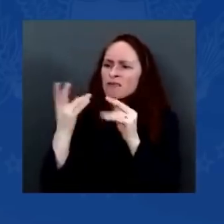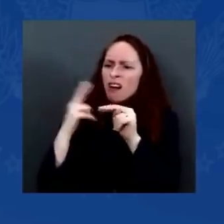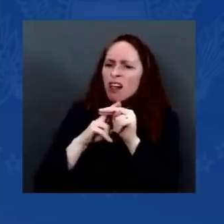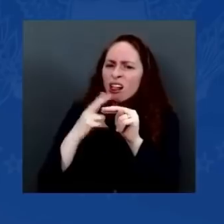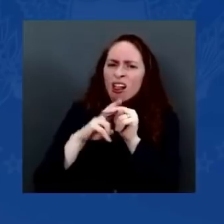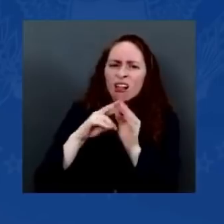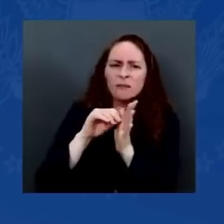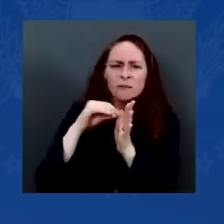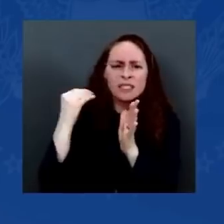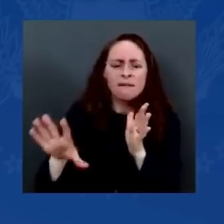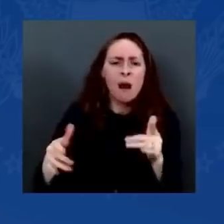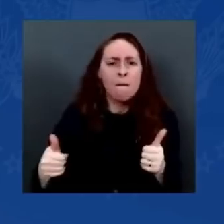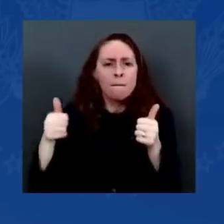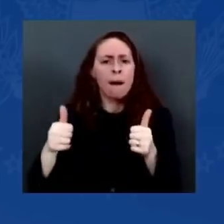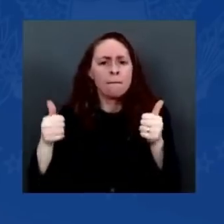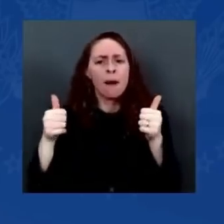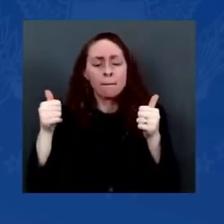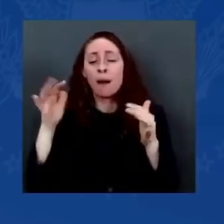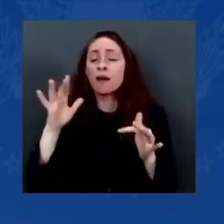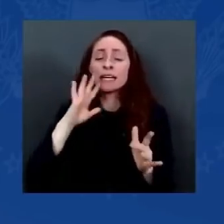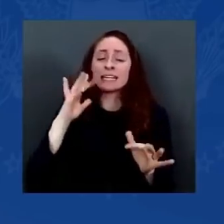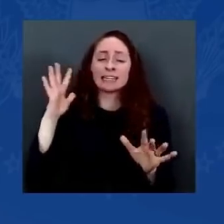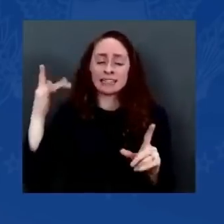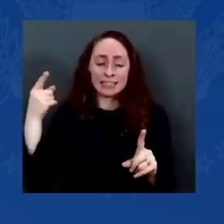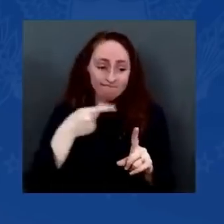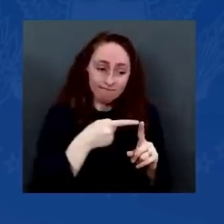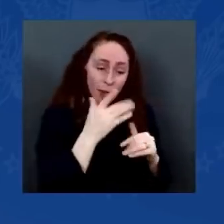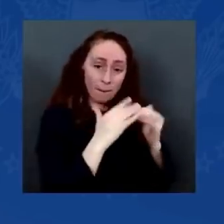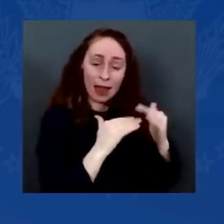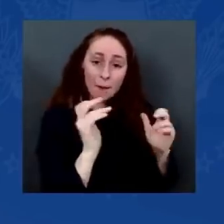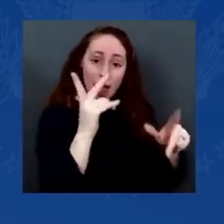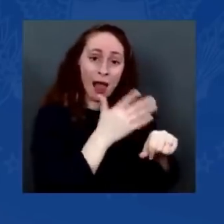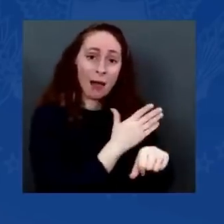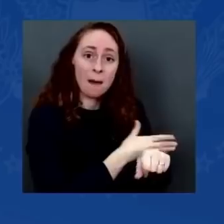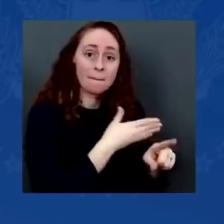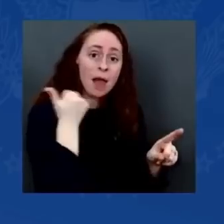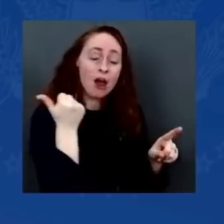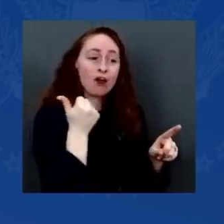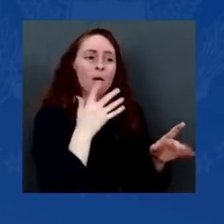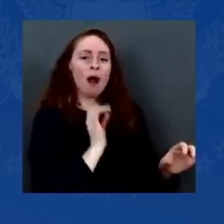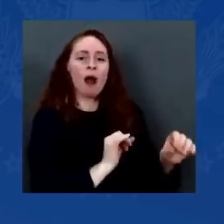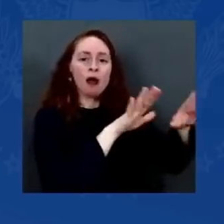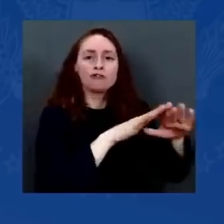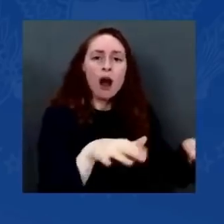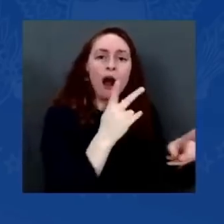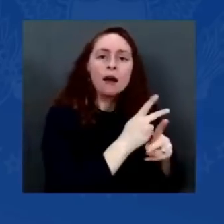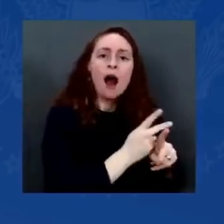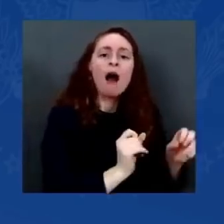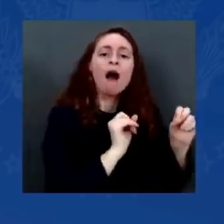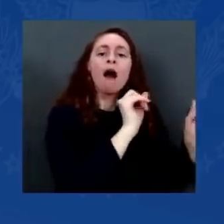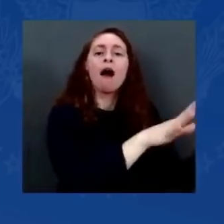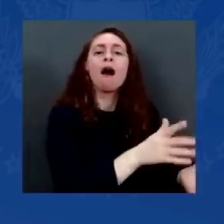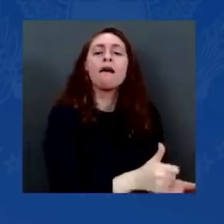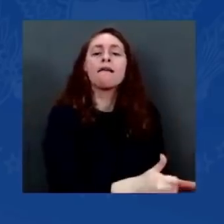Back Better. Childcare. You can reduce it by up to 70%. That'll be the difference between 20 million women who aren't back